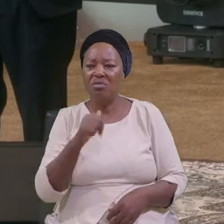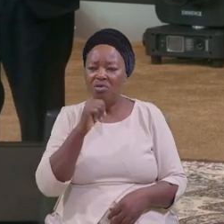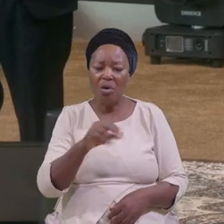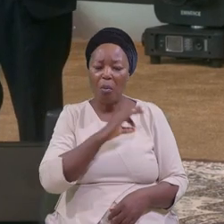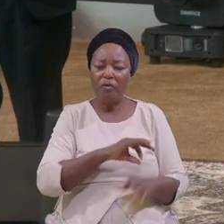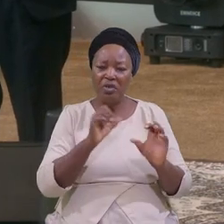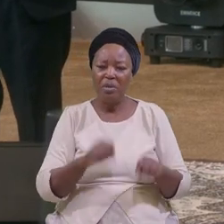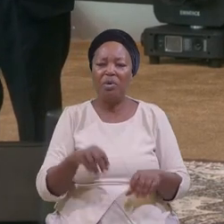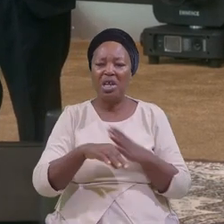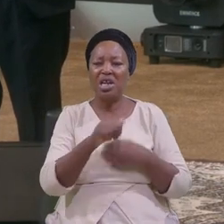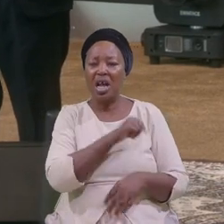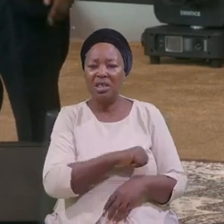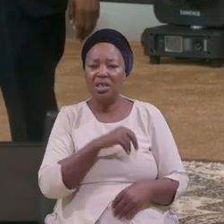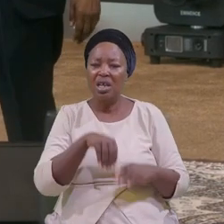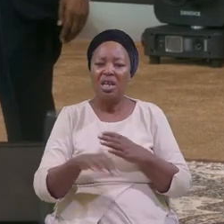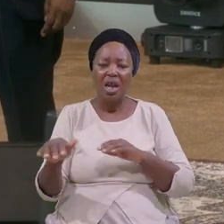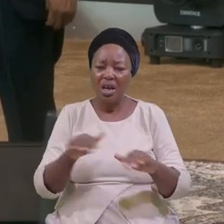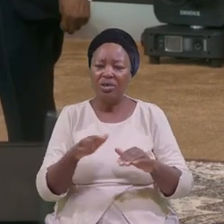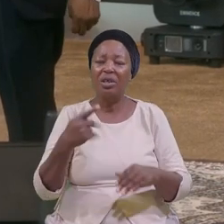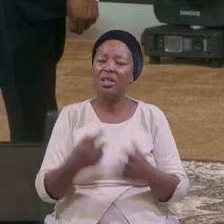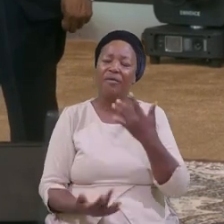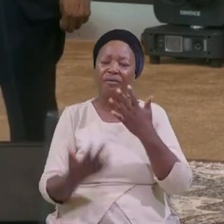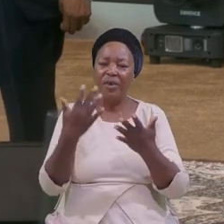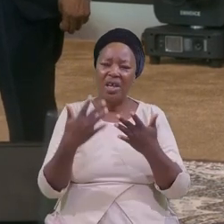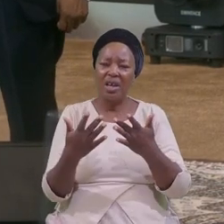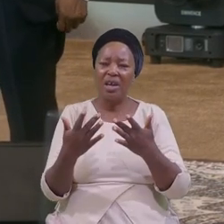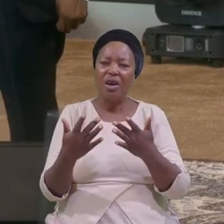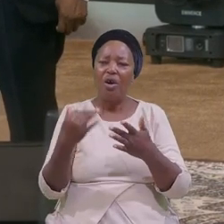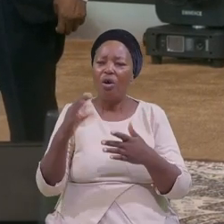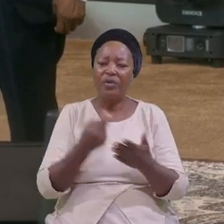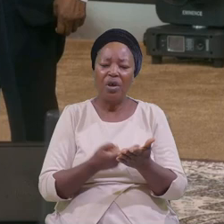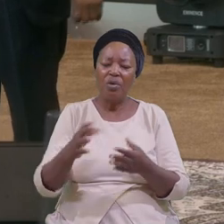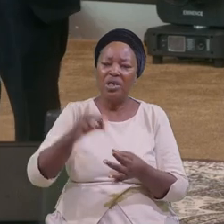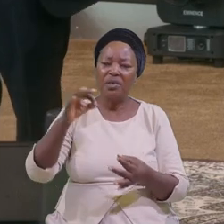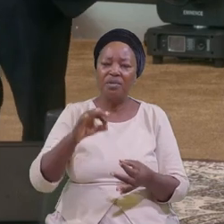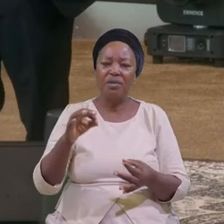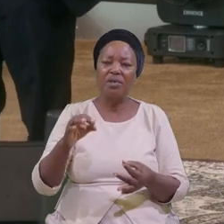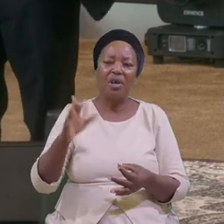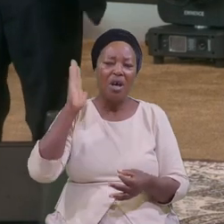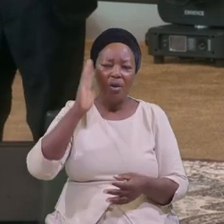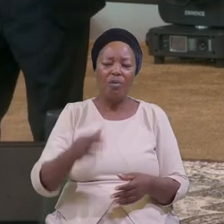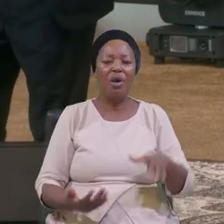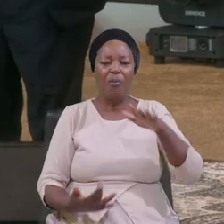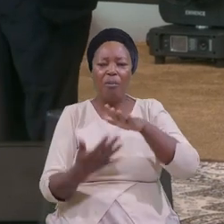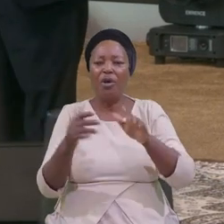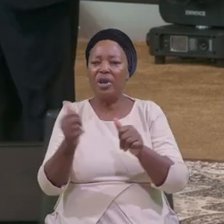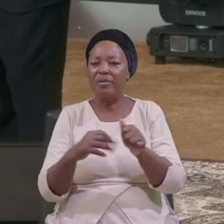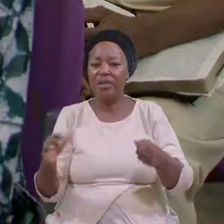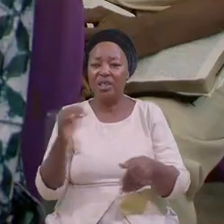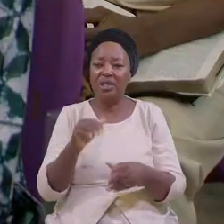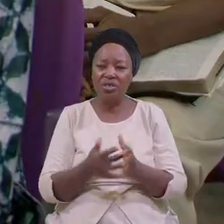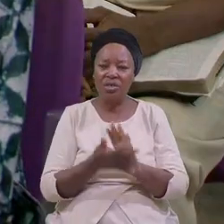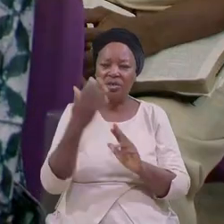in attitude, in action, the fire of the Holy Ghost will burn everything